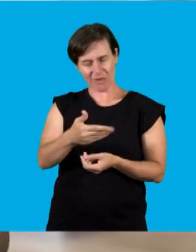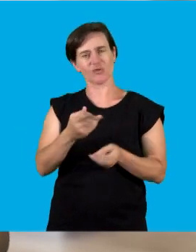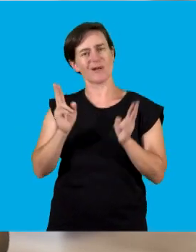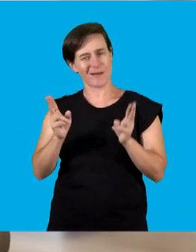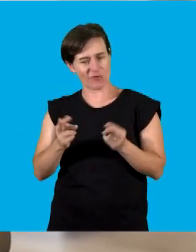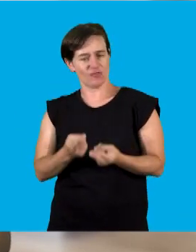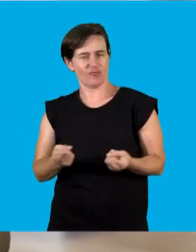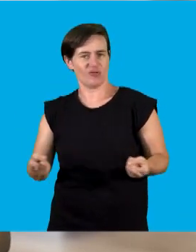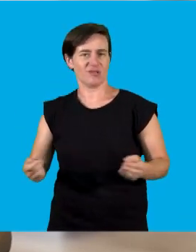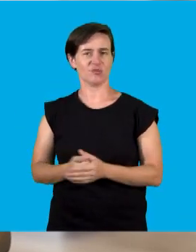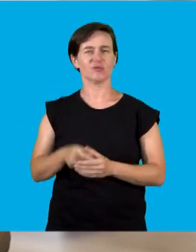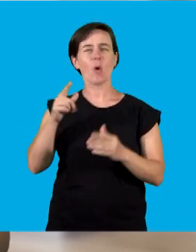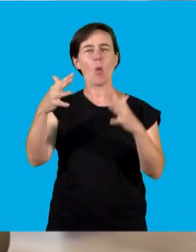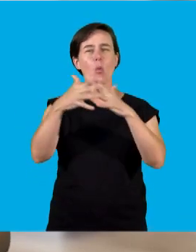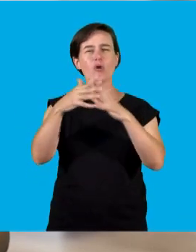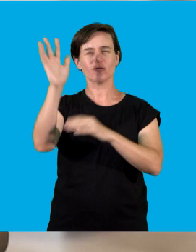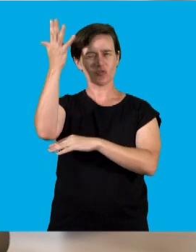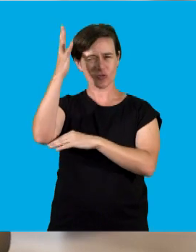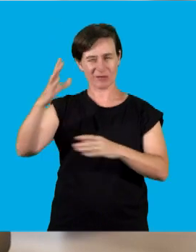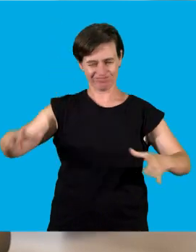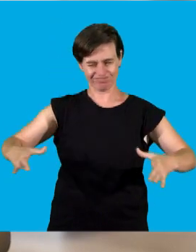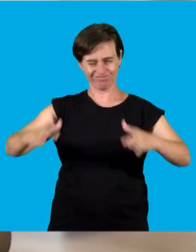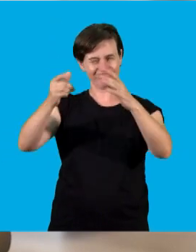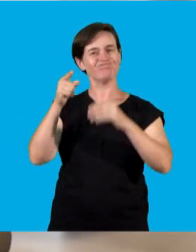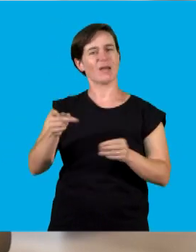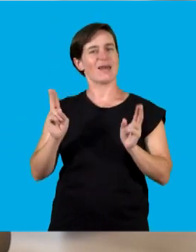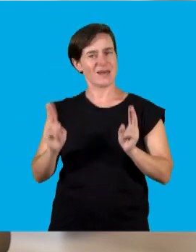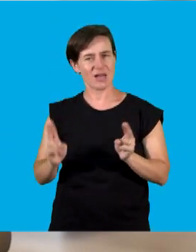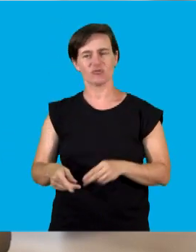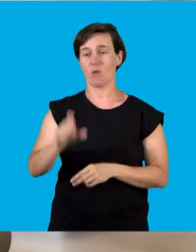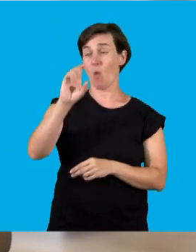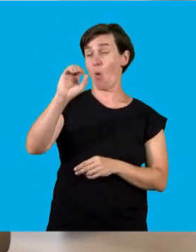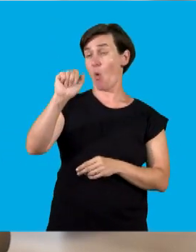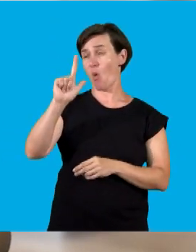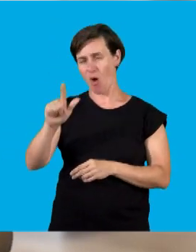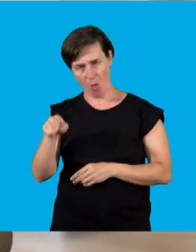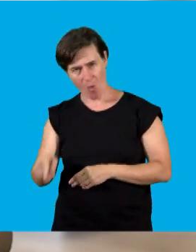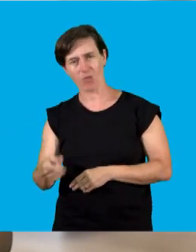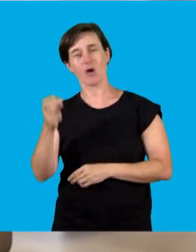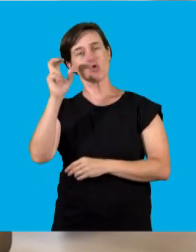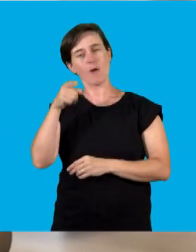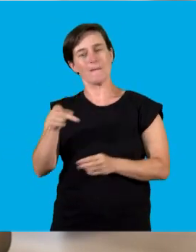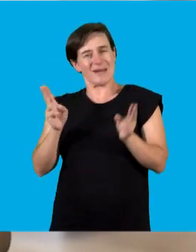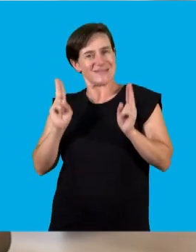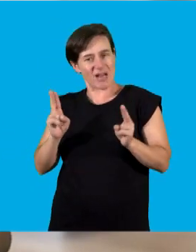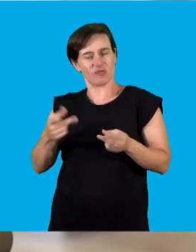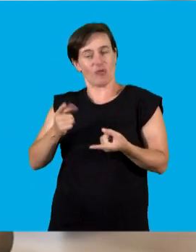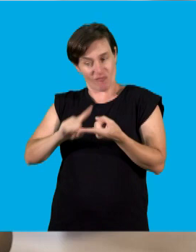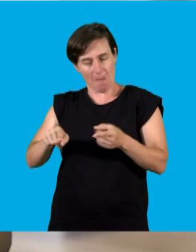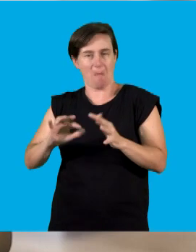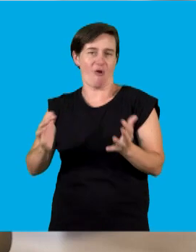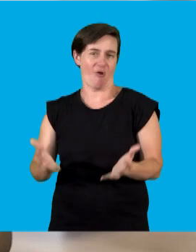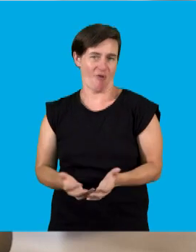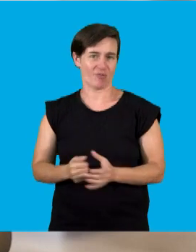natural resource. Our timber, it's a natural resource. A coal is a natural resource, as well as gold is a natural resource.